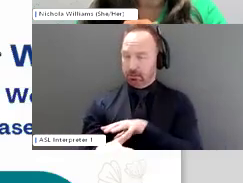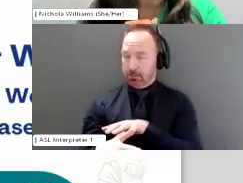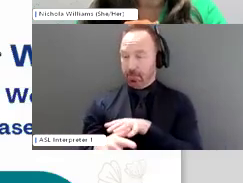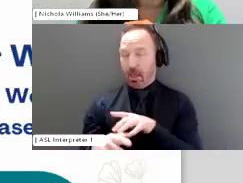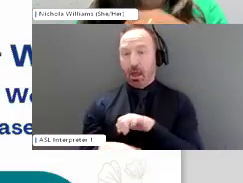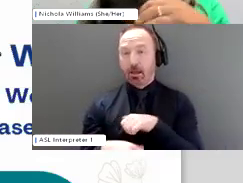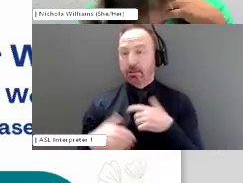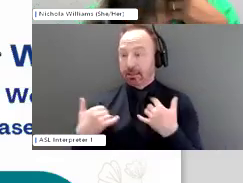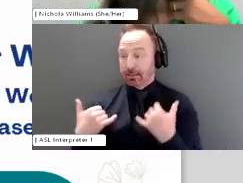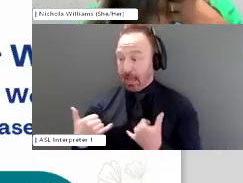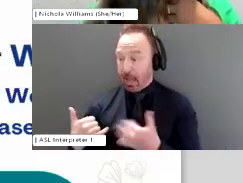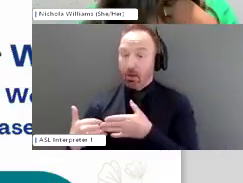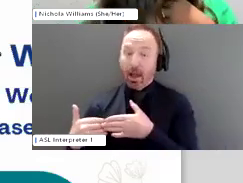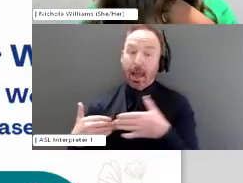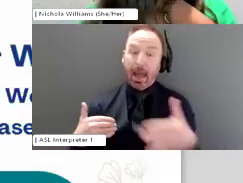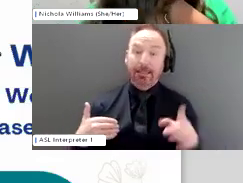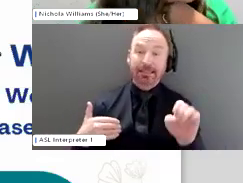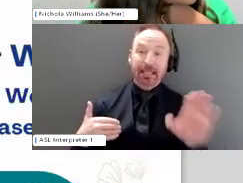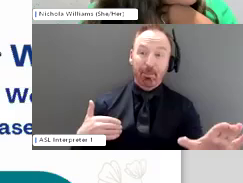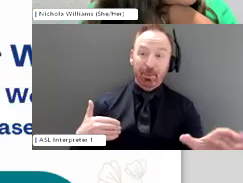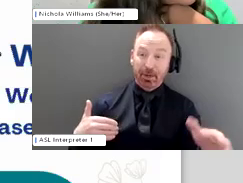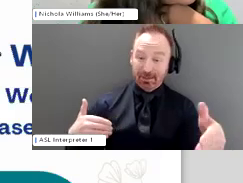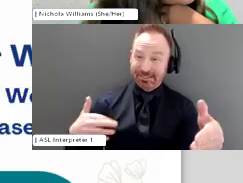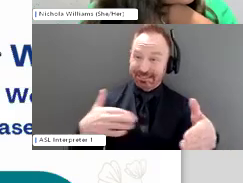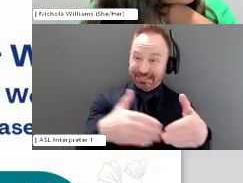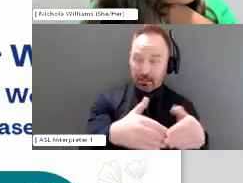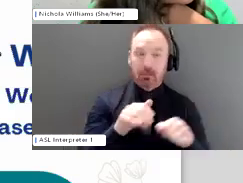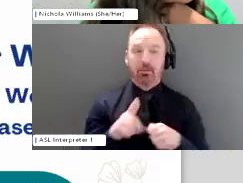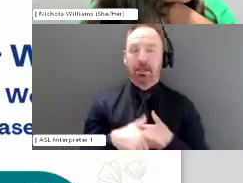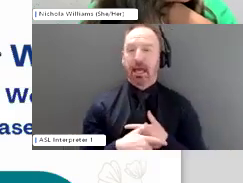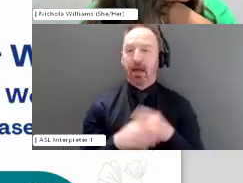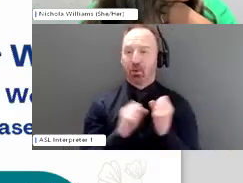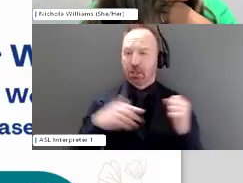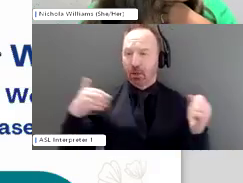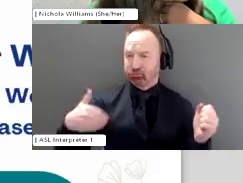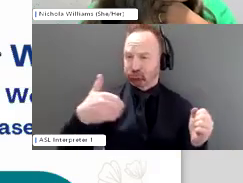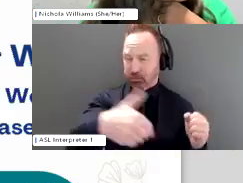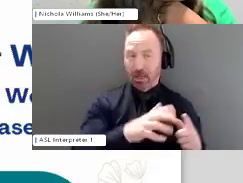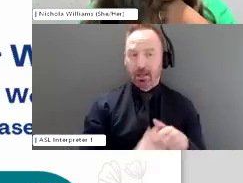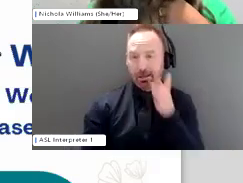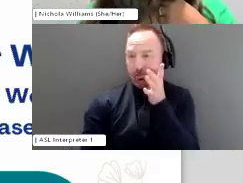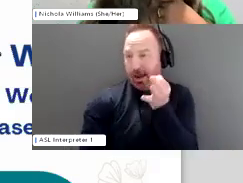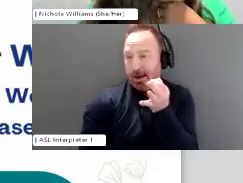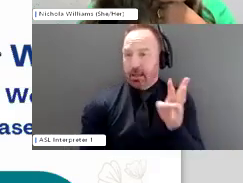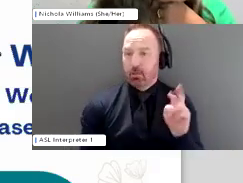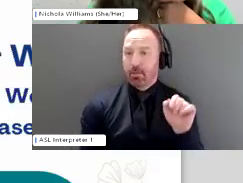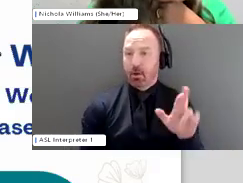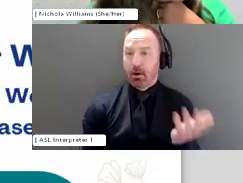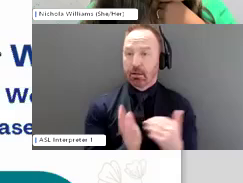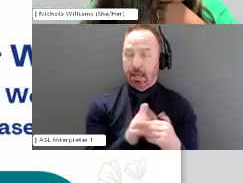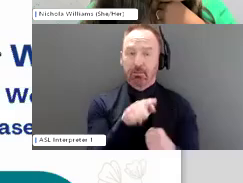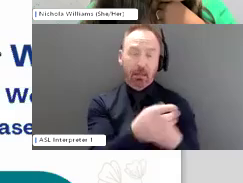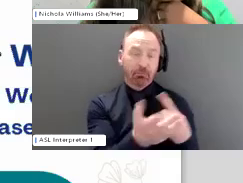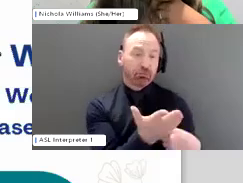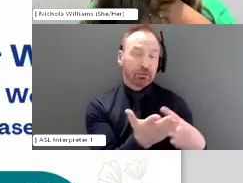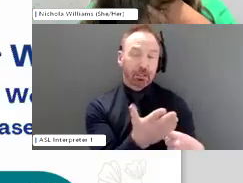and the end of the year. So we do have another webinar coming up on Friday, also addressing the economic prosperity and